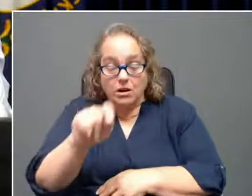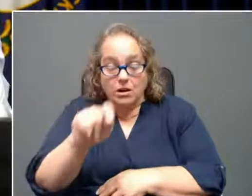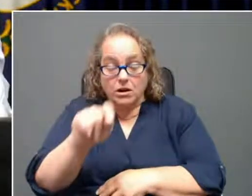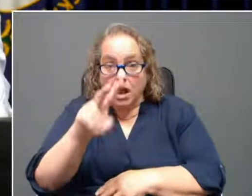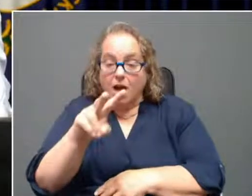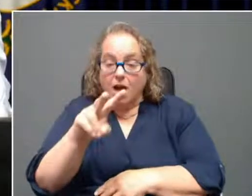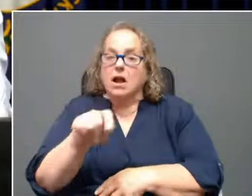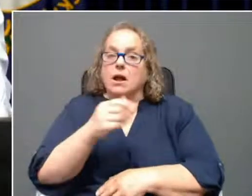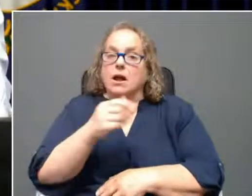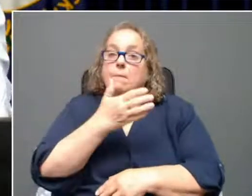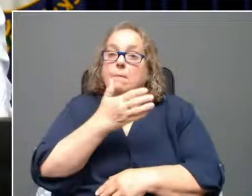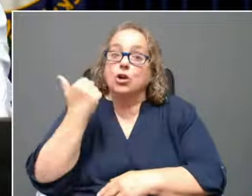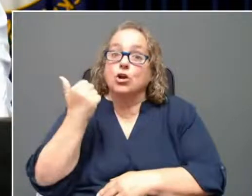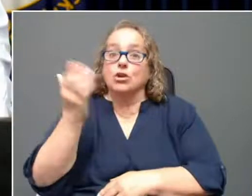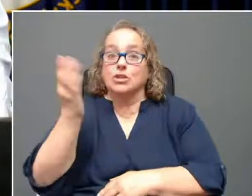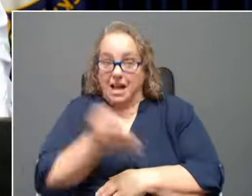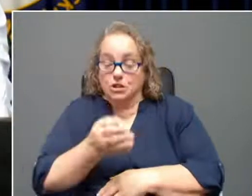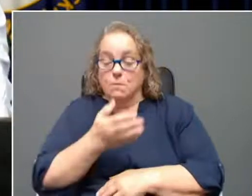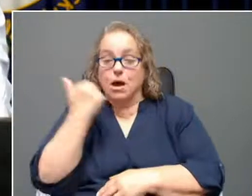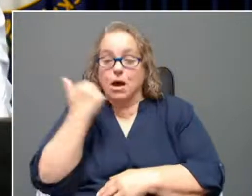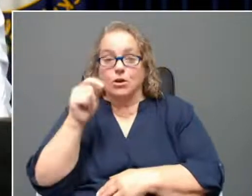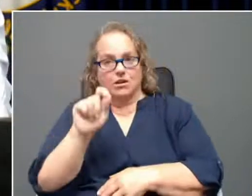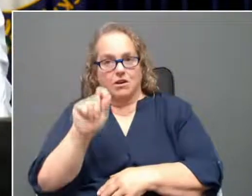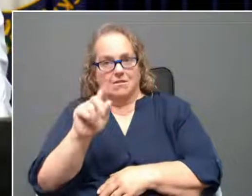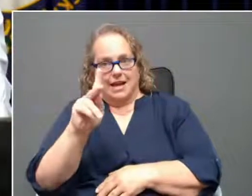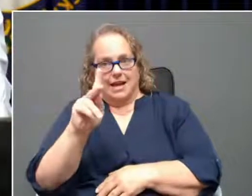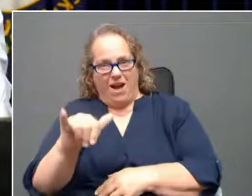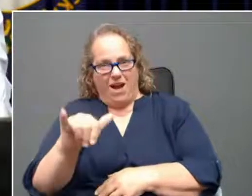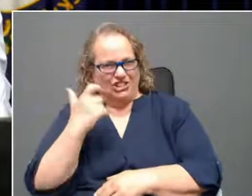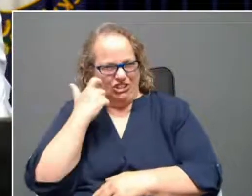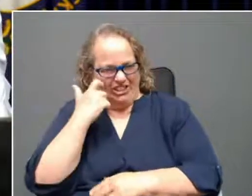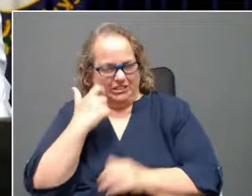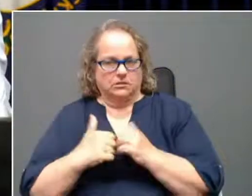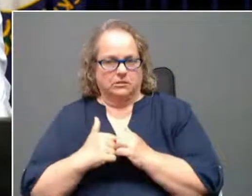governor.ky.gov/betterky, which just launched right now.